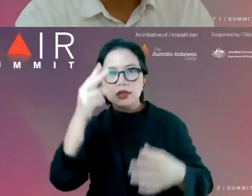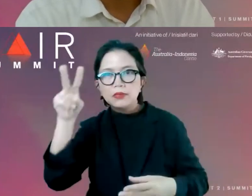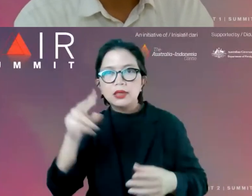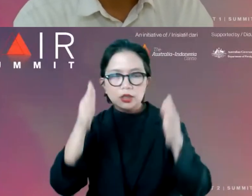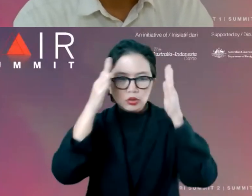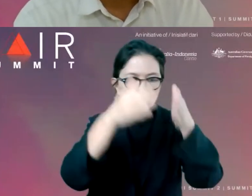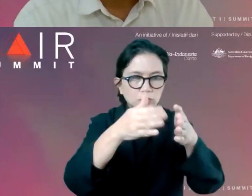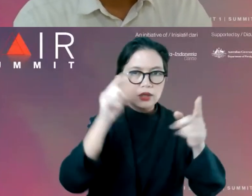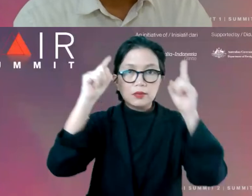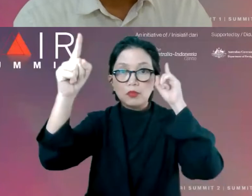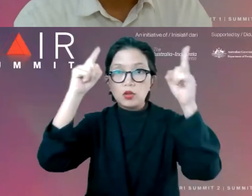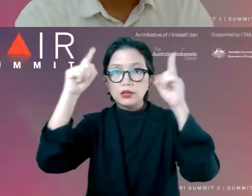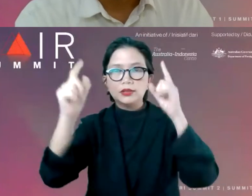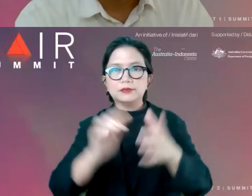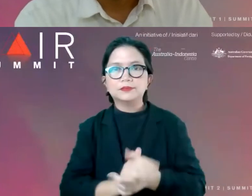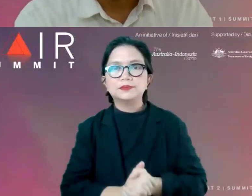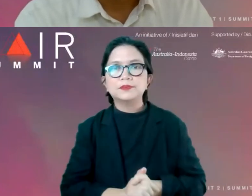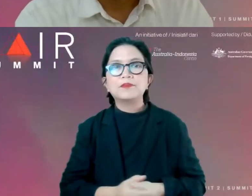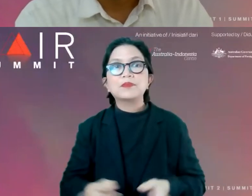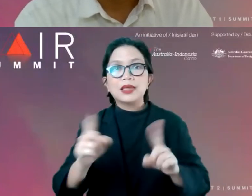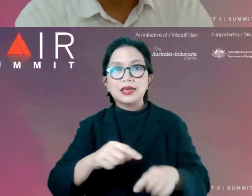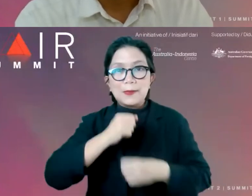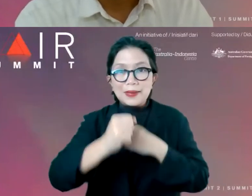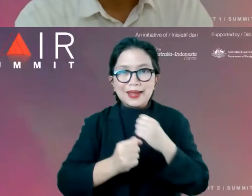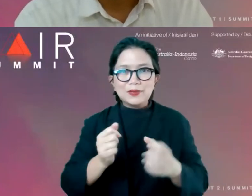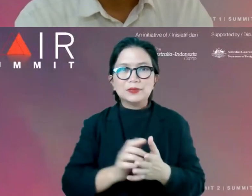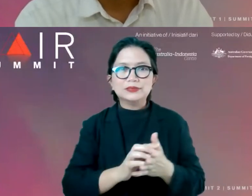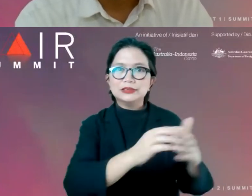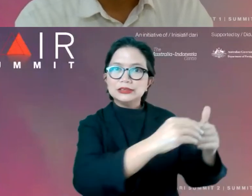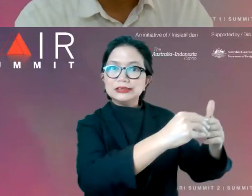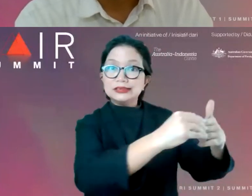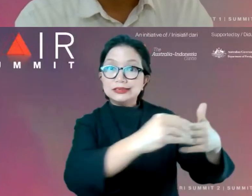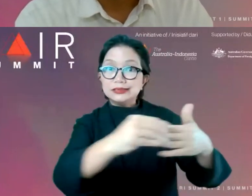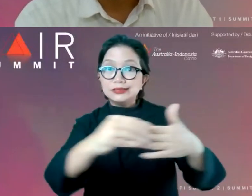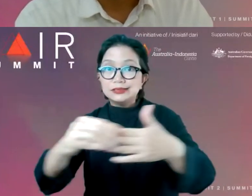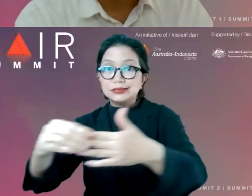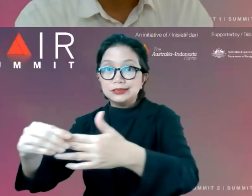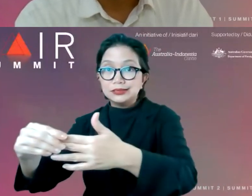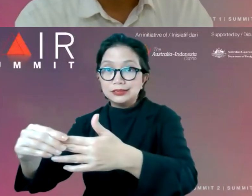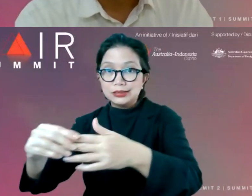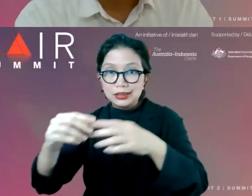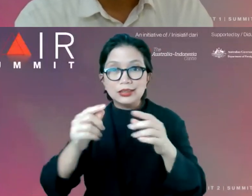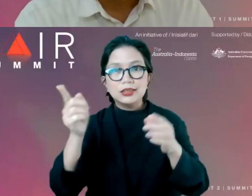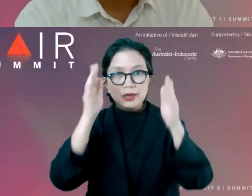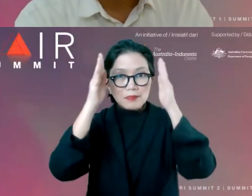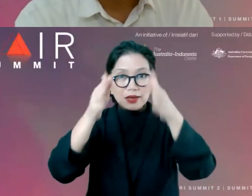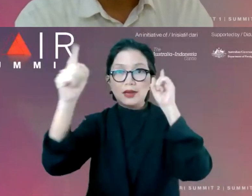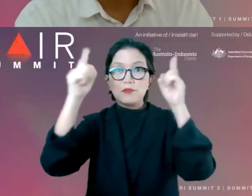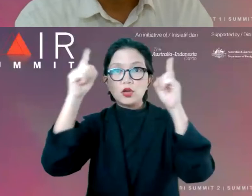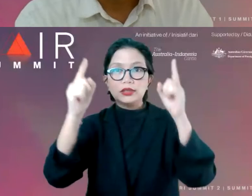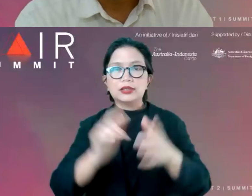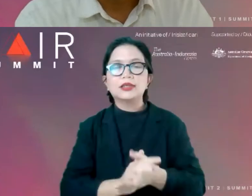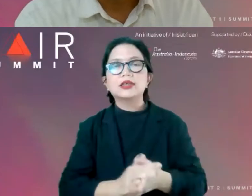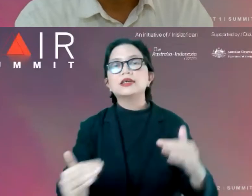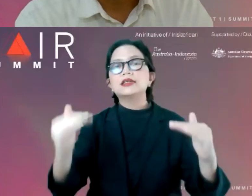behave according to your political views more than your health literacy would determine. So